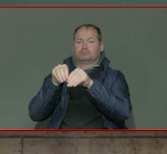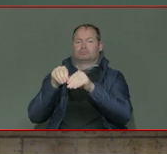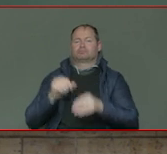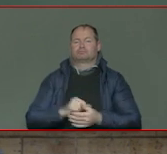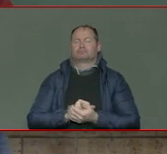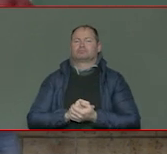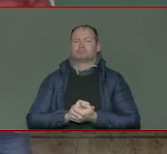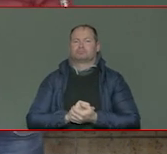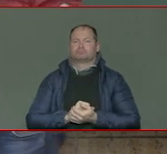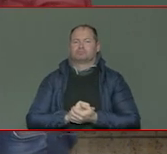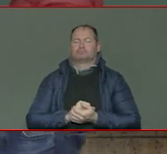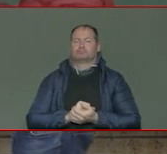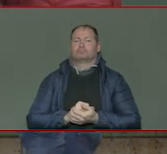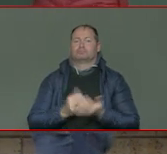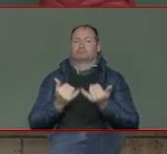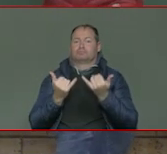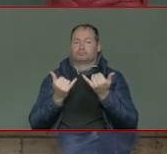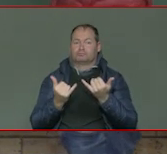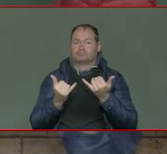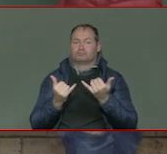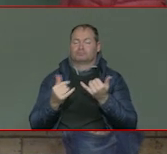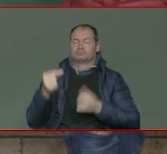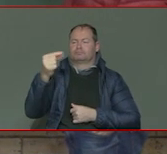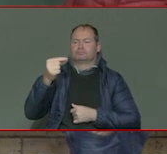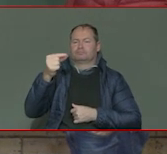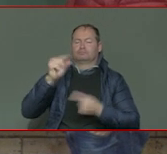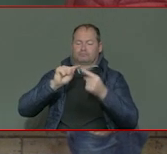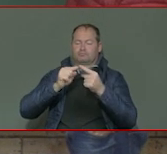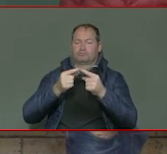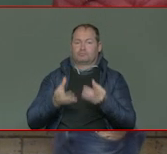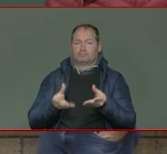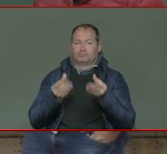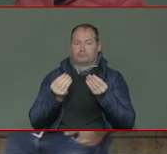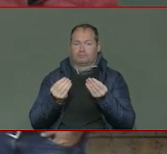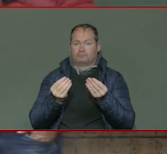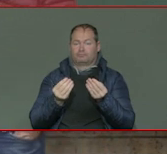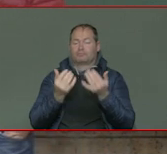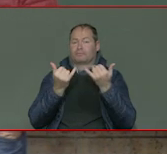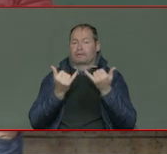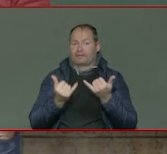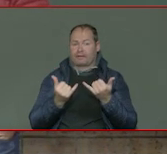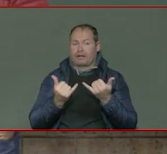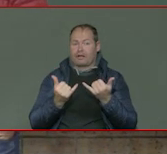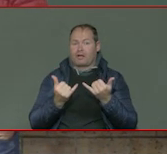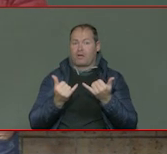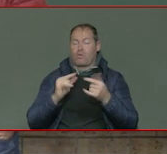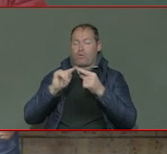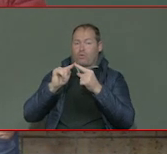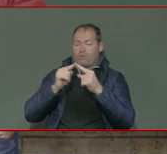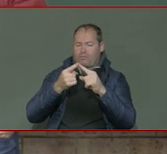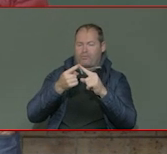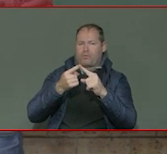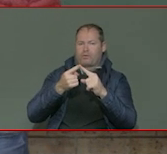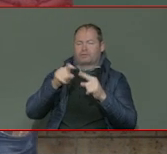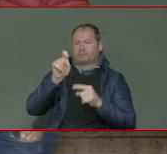equation. I am finding the gradient at a point. There, I want to find the point as